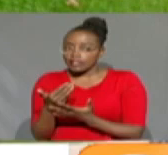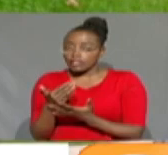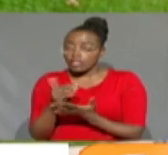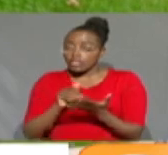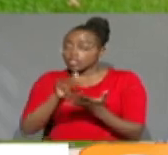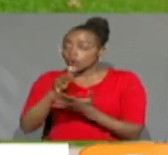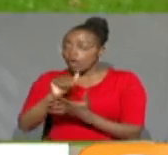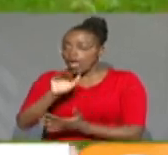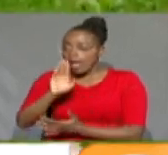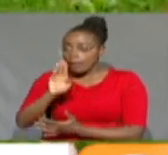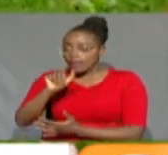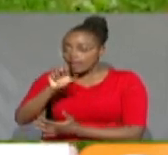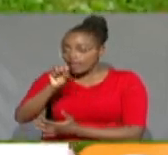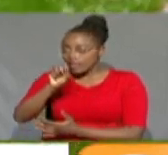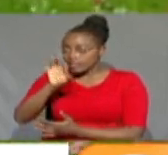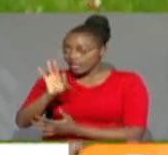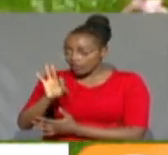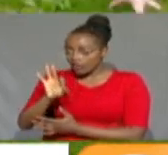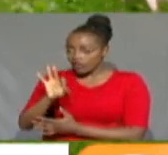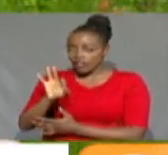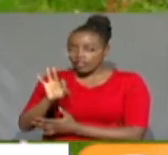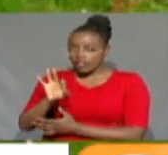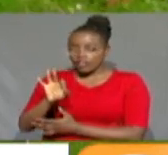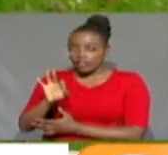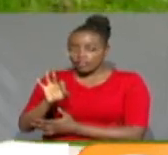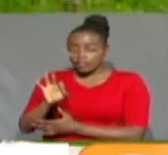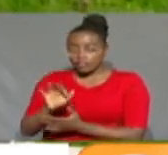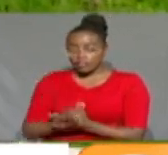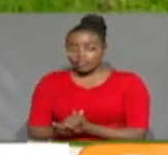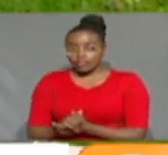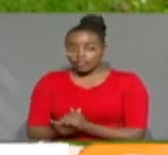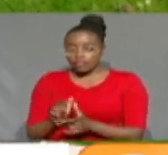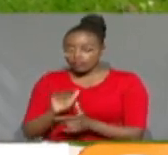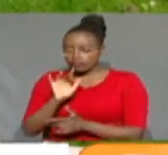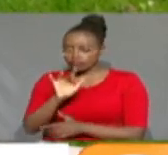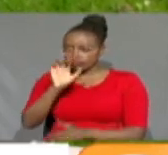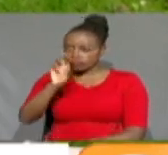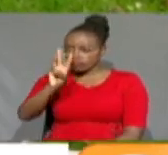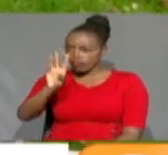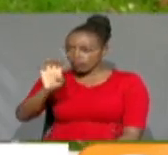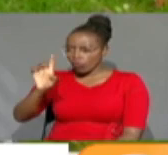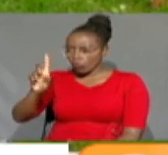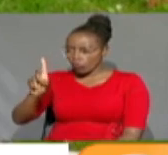into a BASF database. And so I go to wheat,